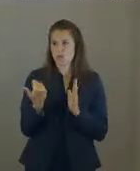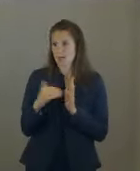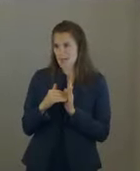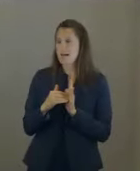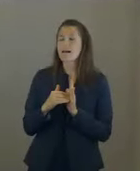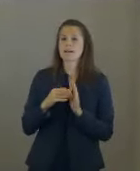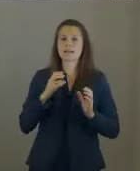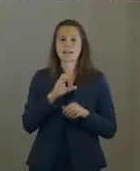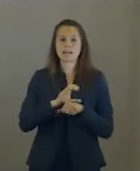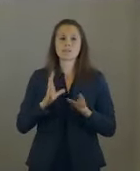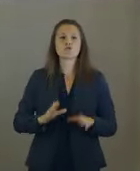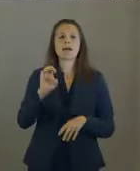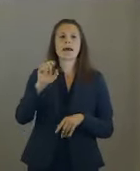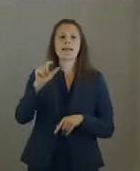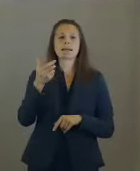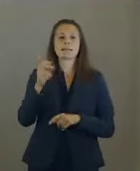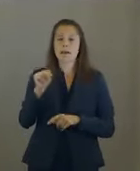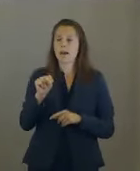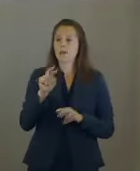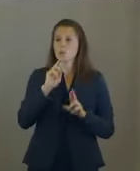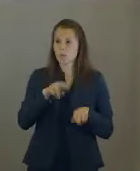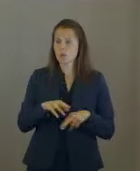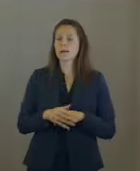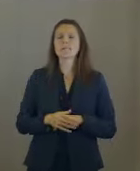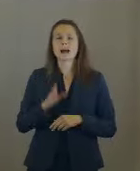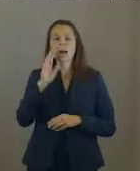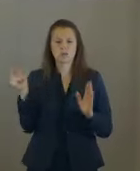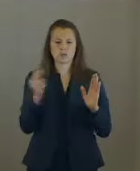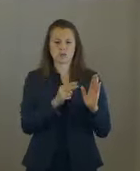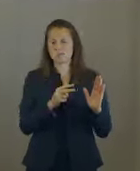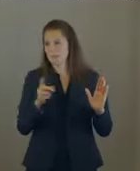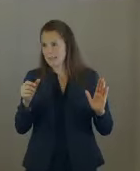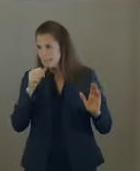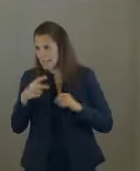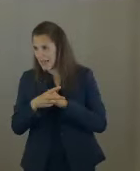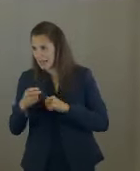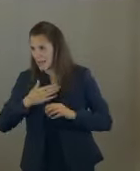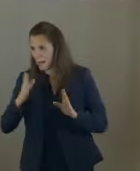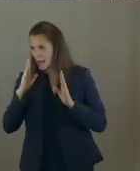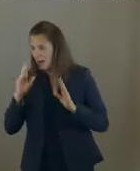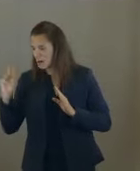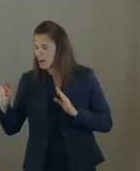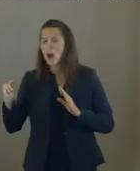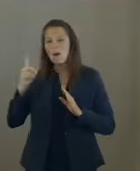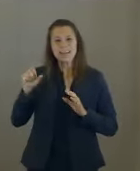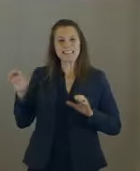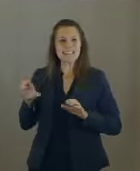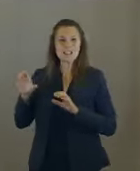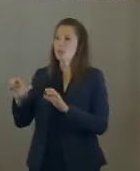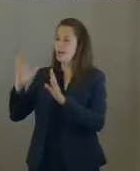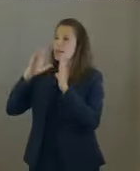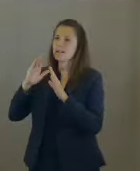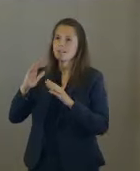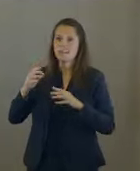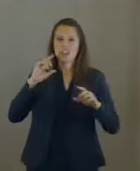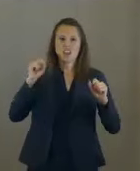Al Hassan, reporting out. I'm gonna refer back to, and he did not steal my thunder because he's actually doing the thunder, the lightning,